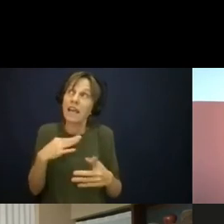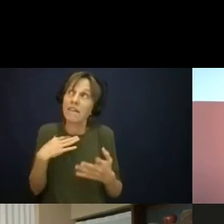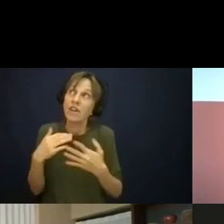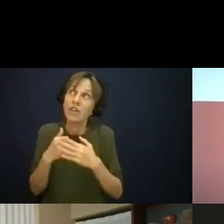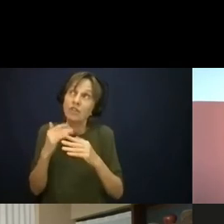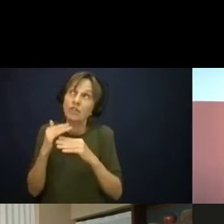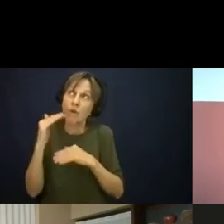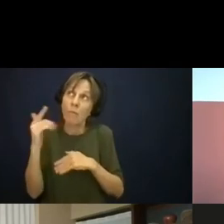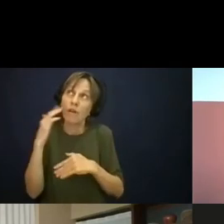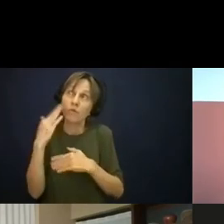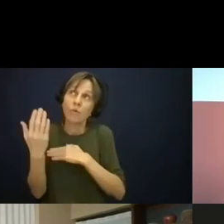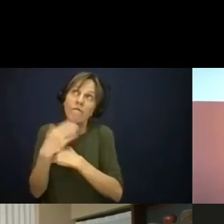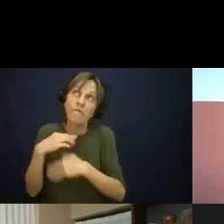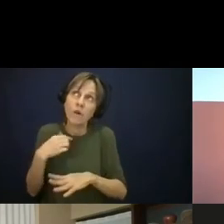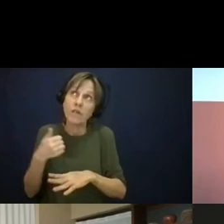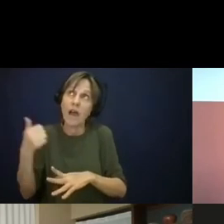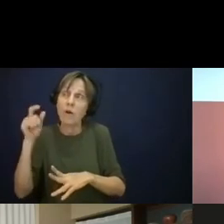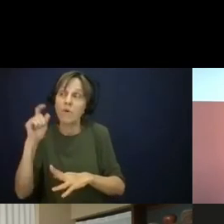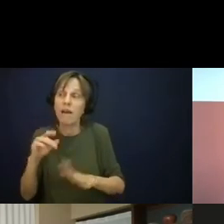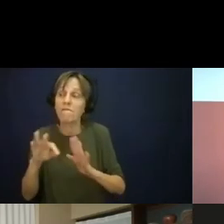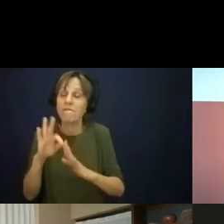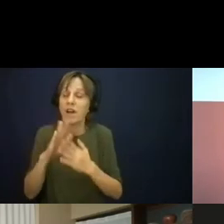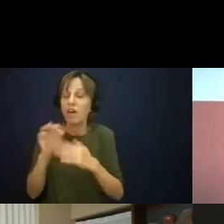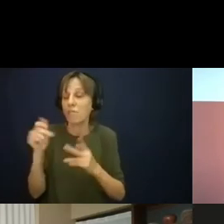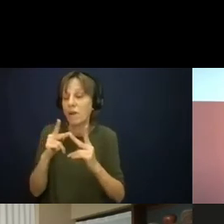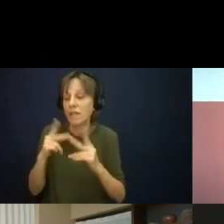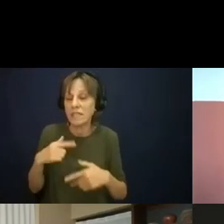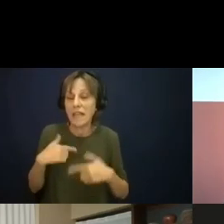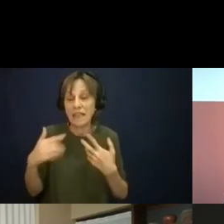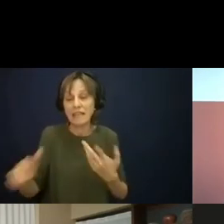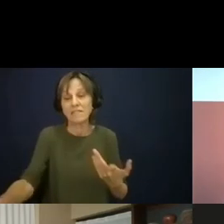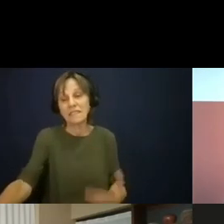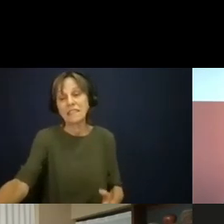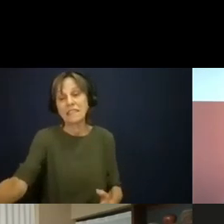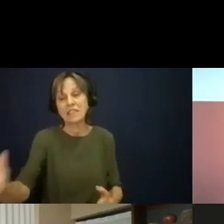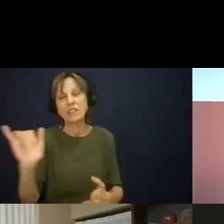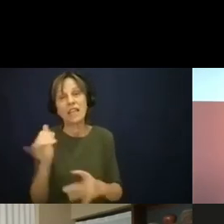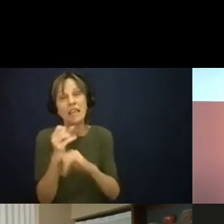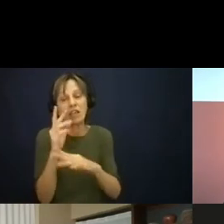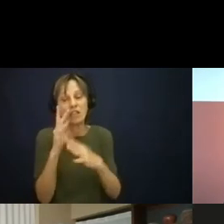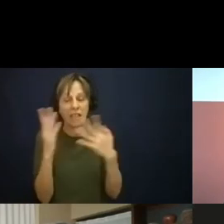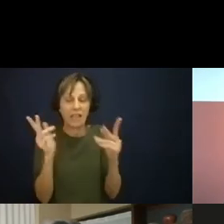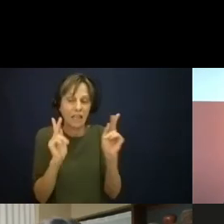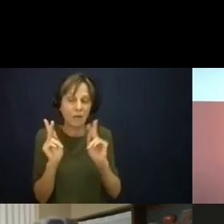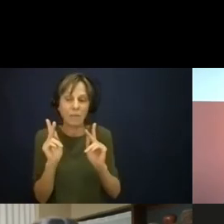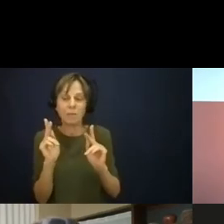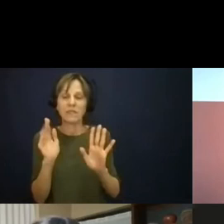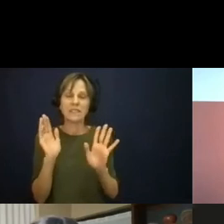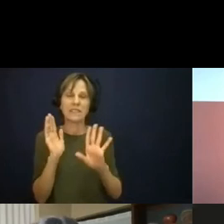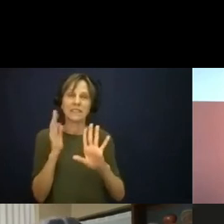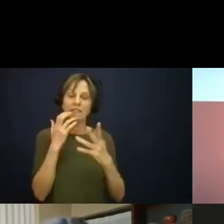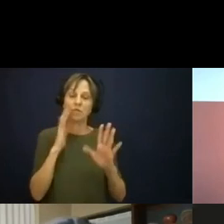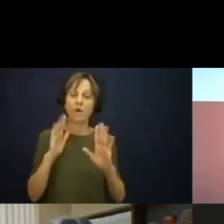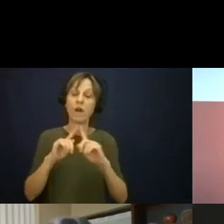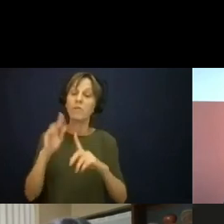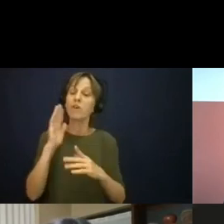out. I'm gonna be forced to go find somewhere else to live. So that kind of deters a lot of people, but some people just ready to